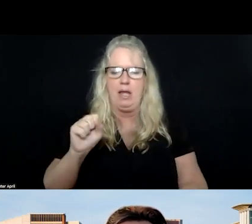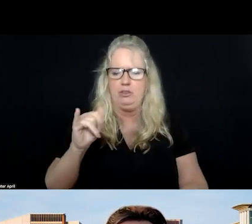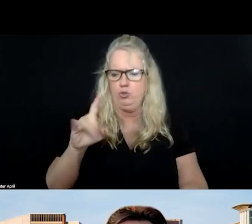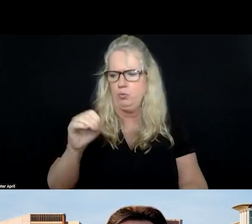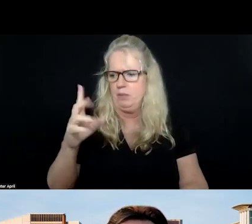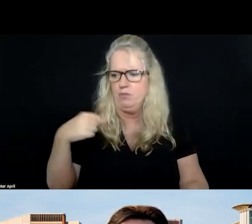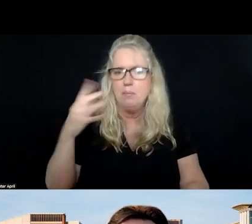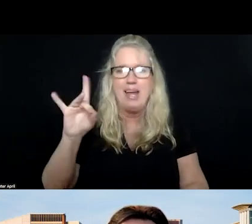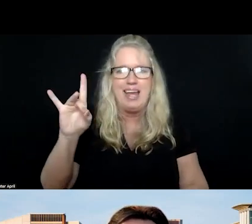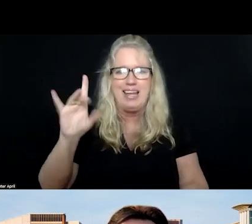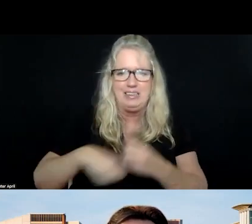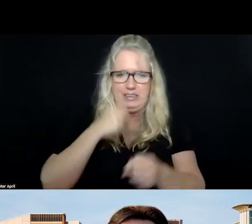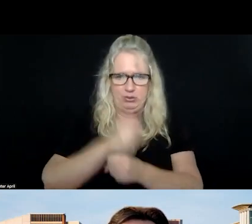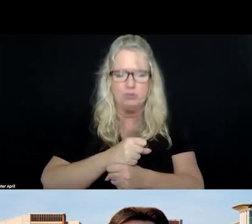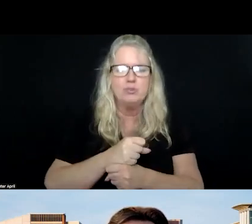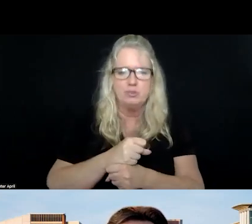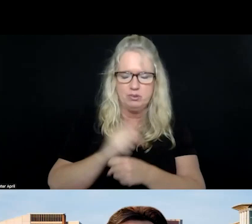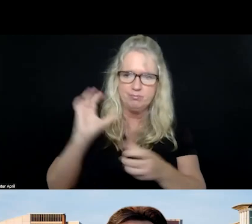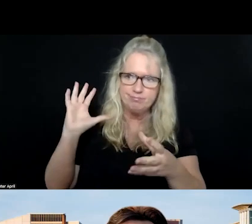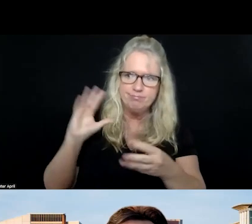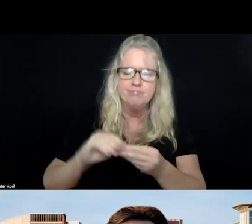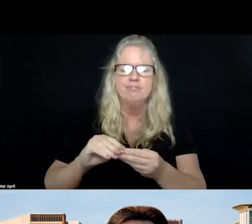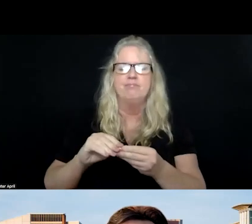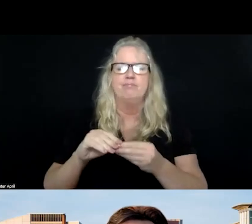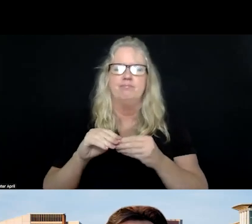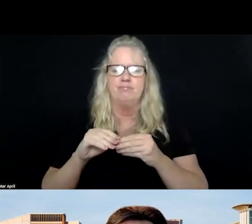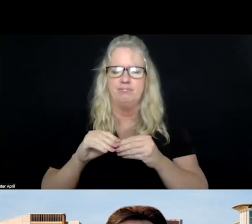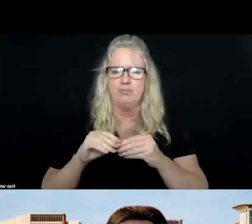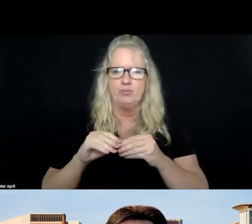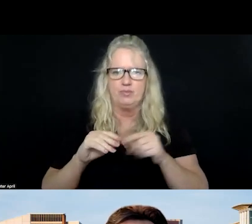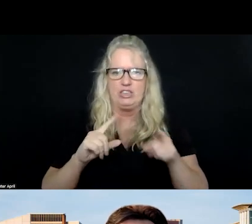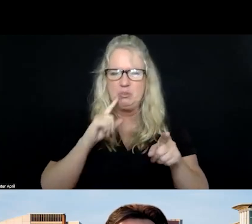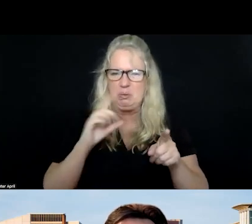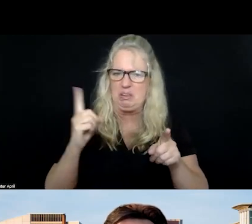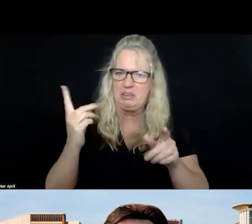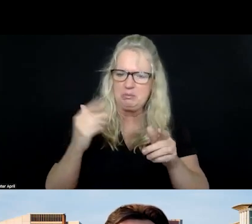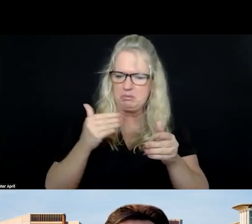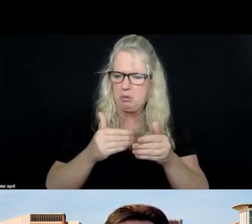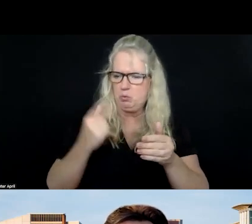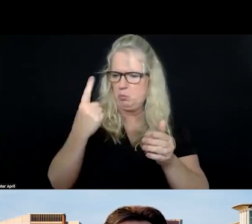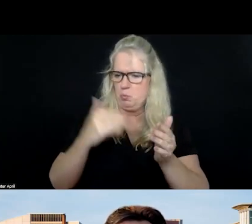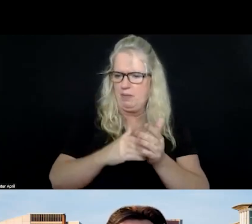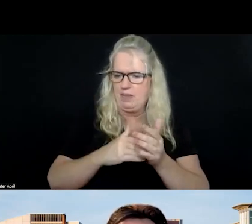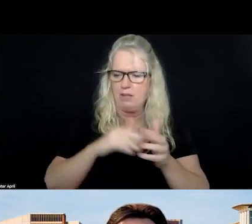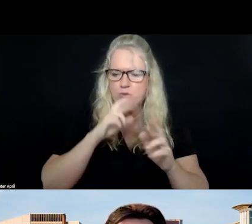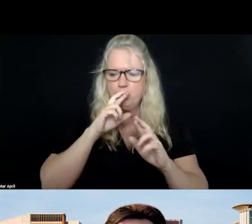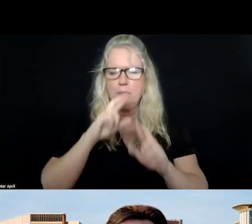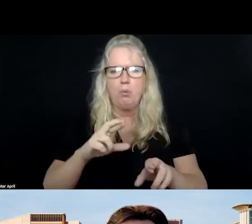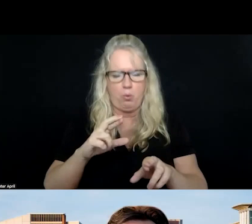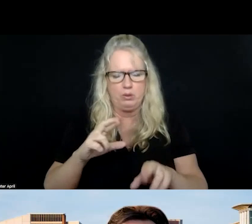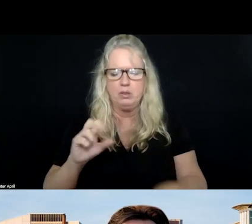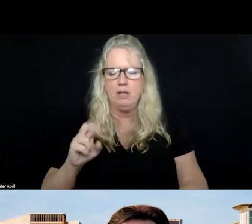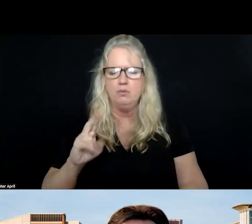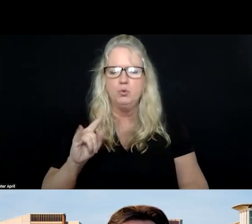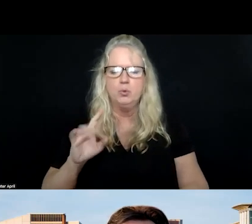last 8 years. And she has, close to 1,000 reports of suicides,